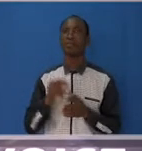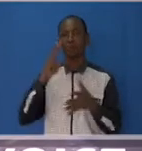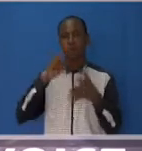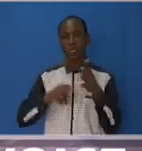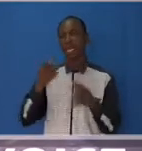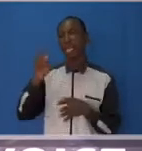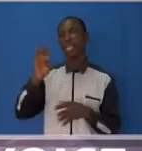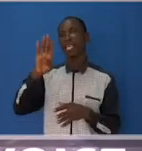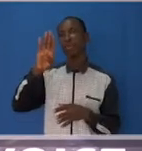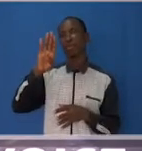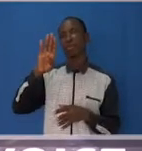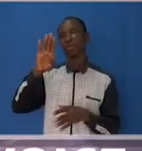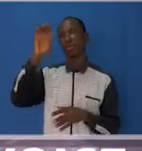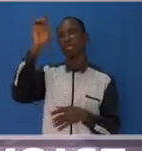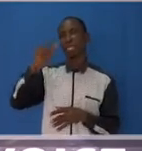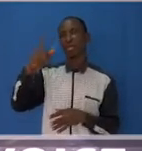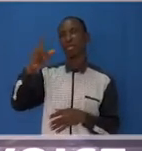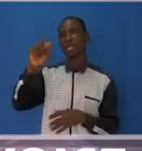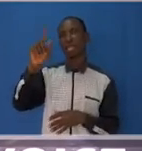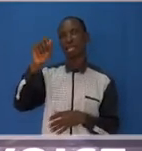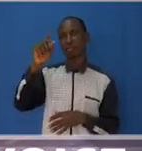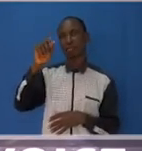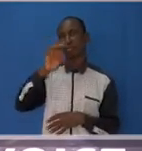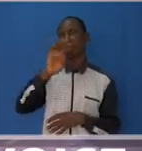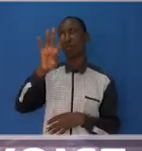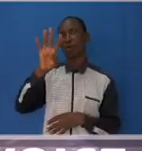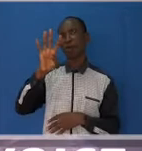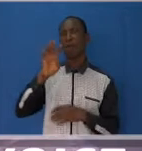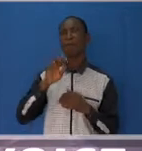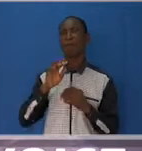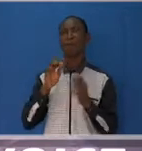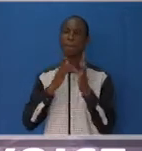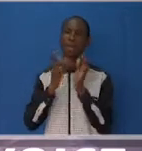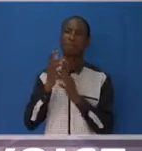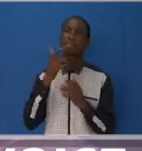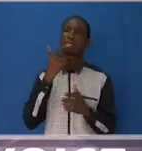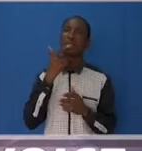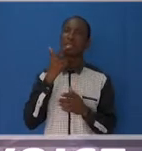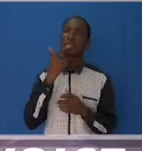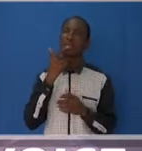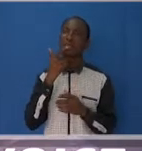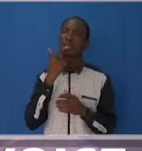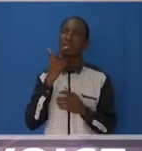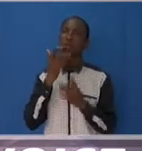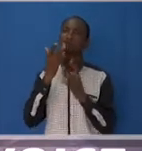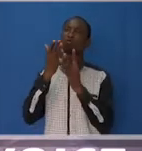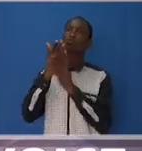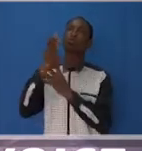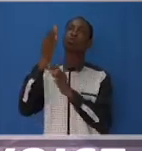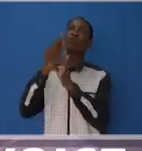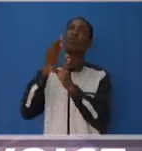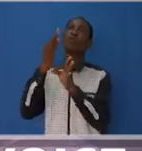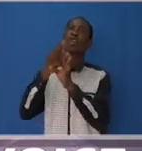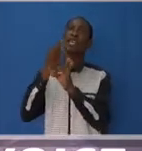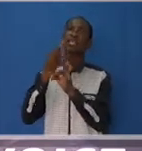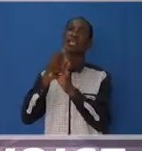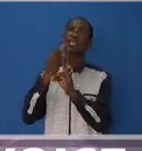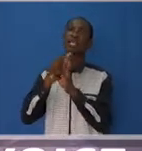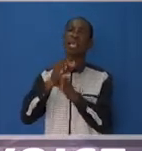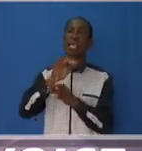nwoma eti du baako nkyekyɛ mu nan ɛhɔ sɛ gyidie so ɛna Hebel de bɔ afɔre